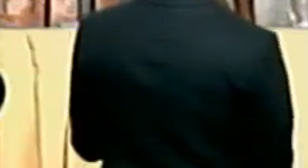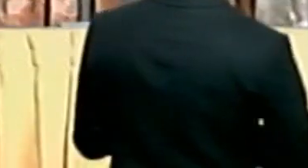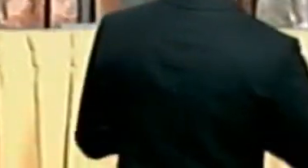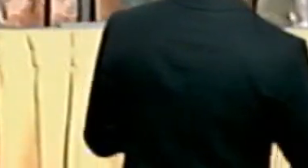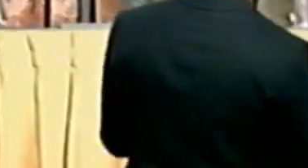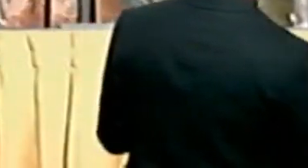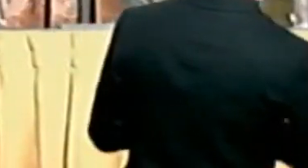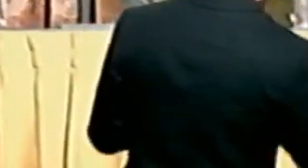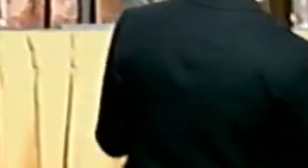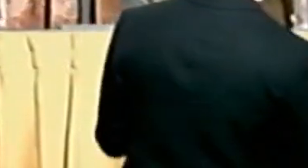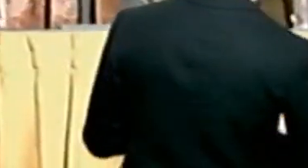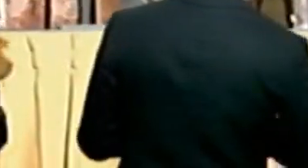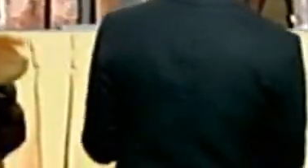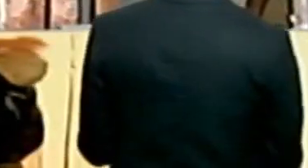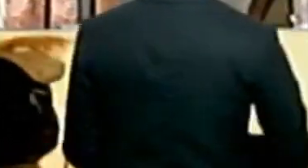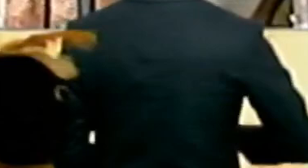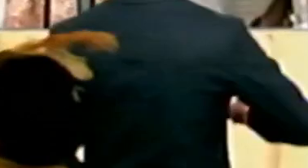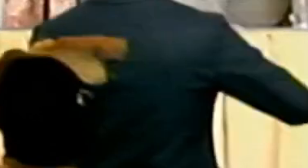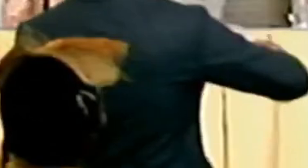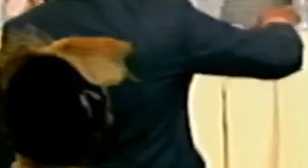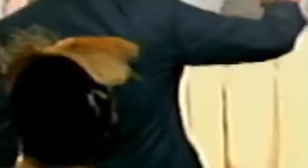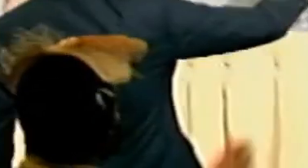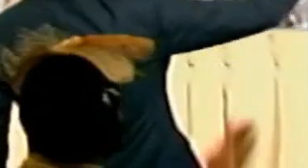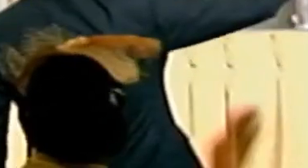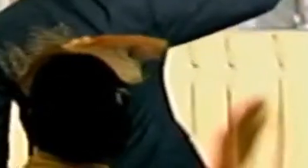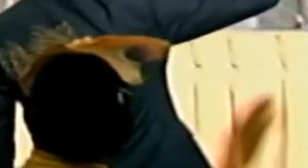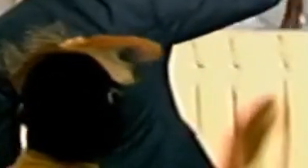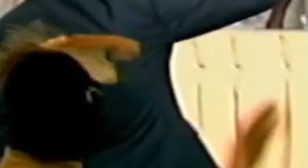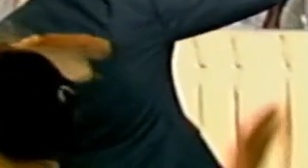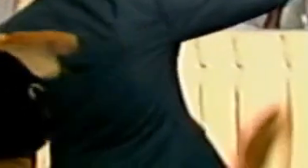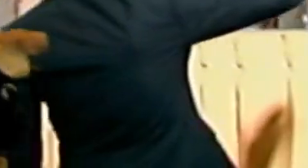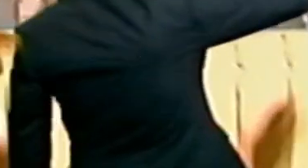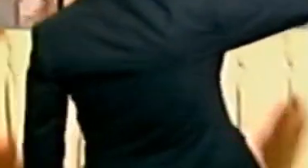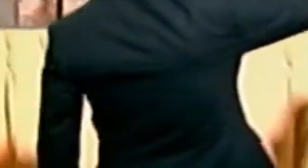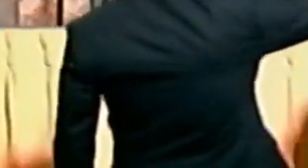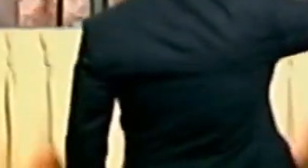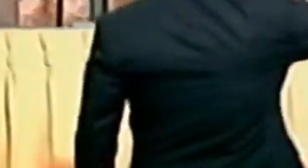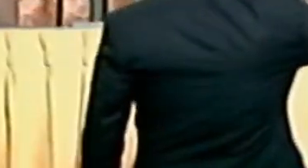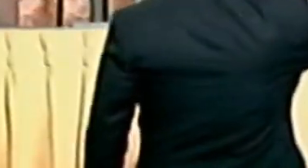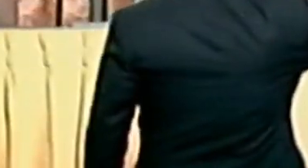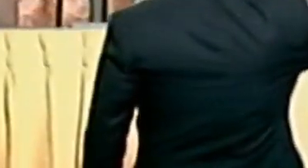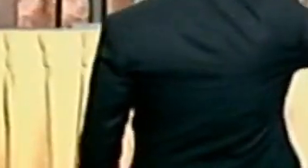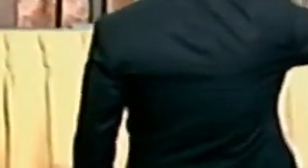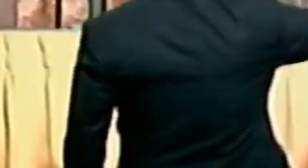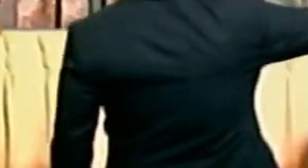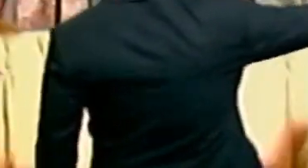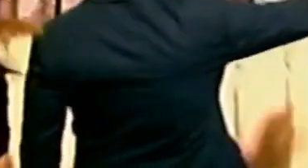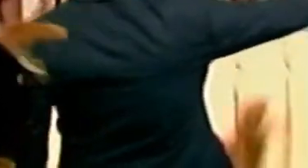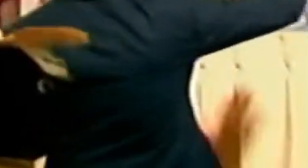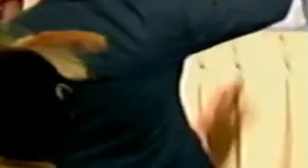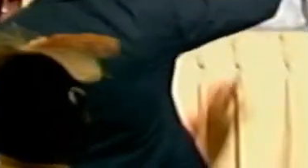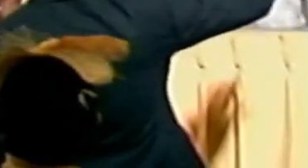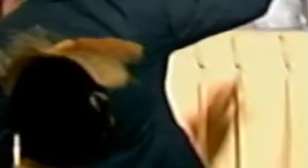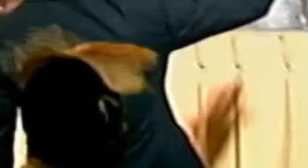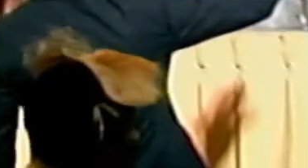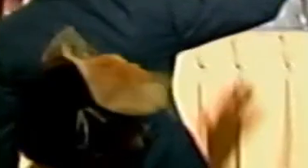I've come to say how much I adore you.